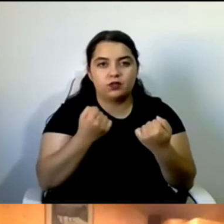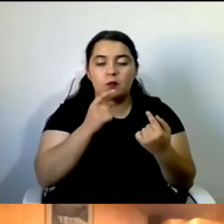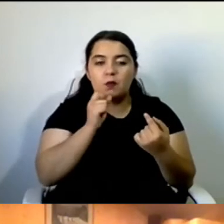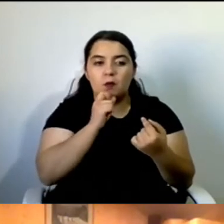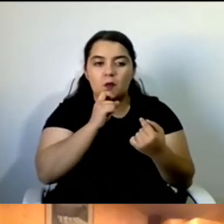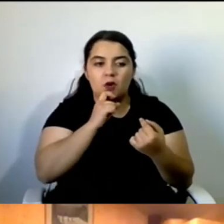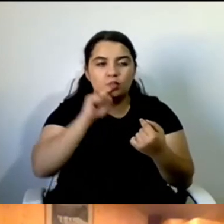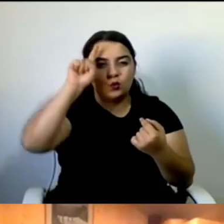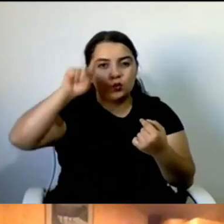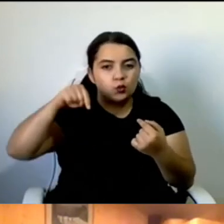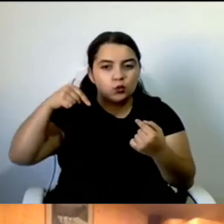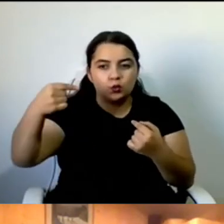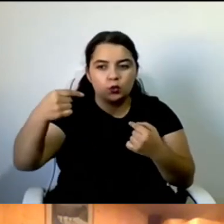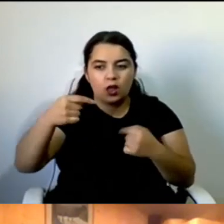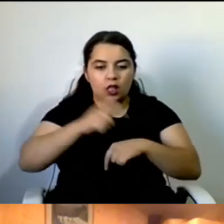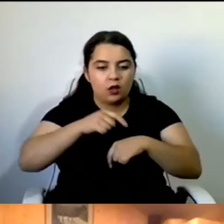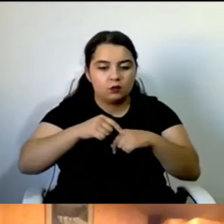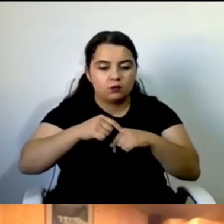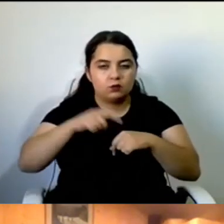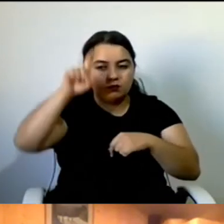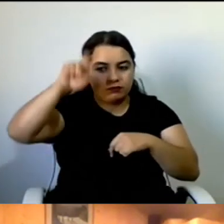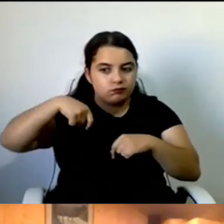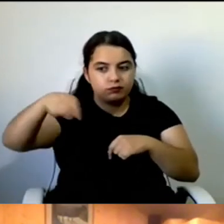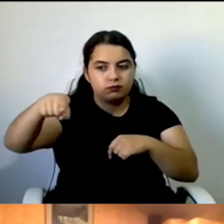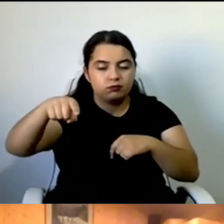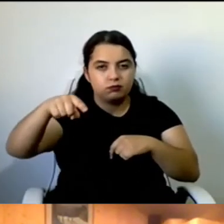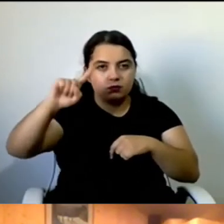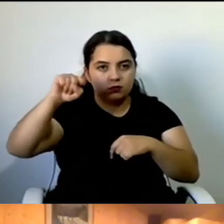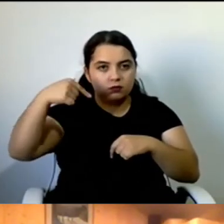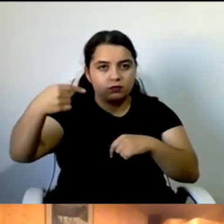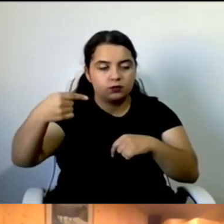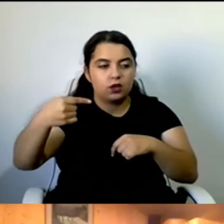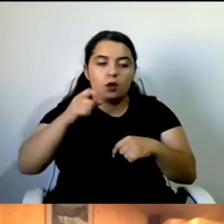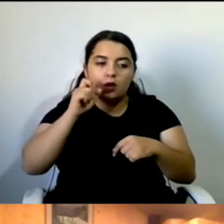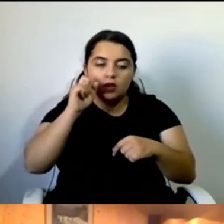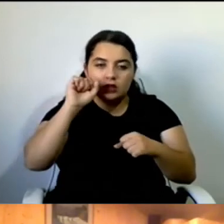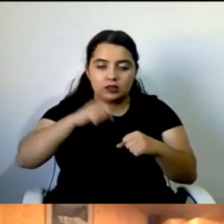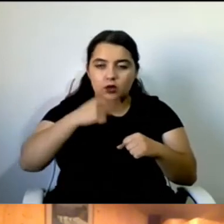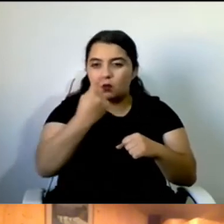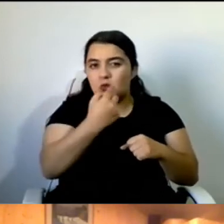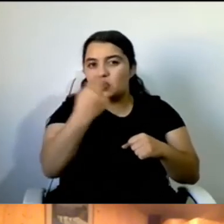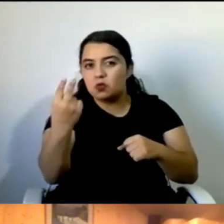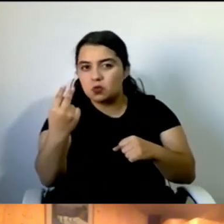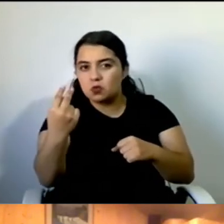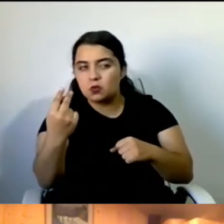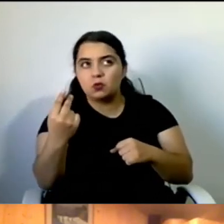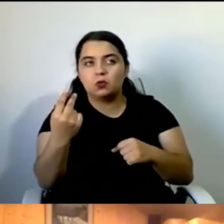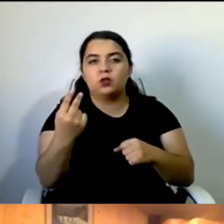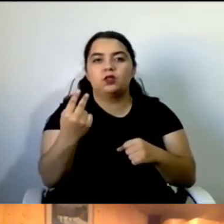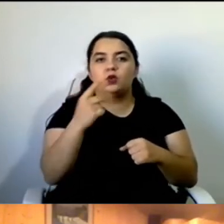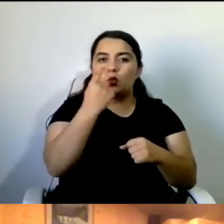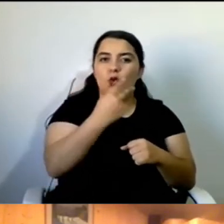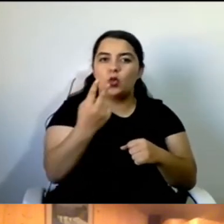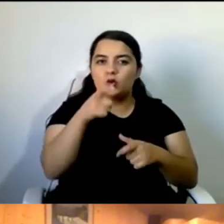assistant between 8 and 5. You need it in different areas of the day. So that's also why you very often